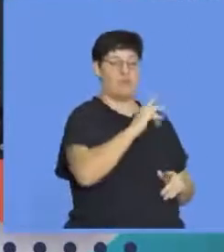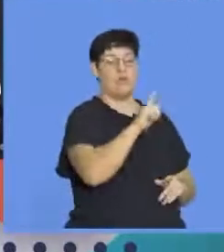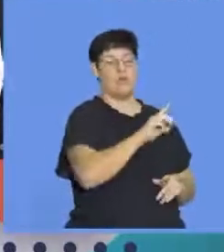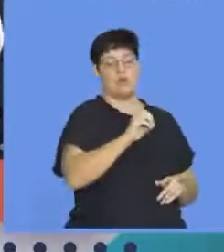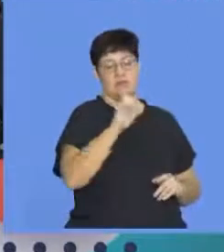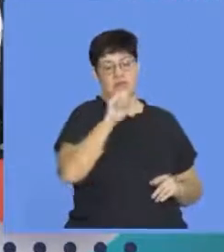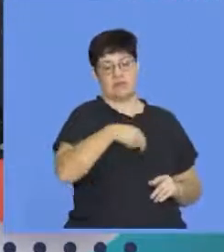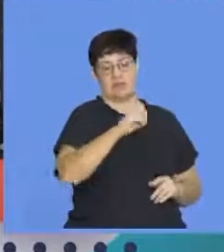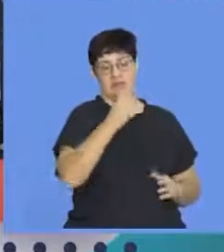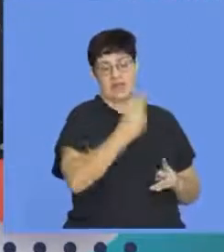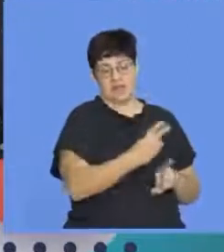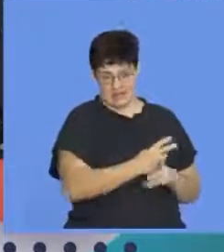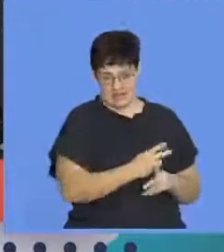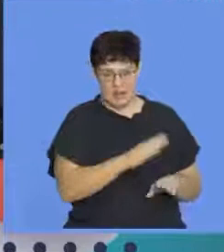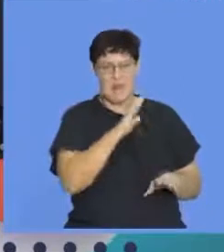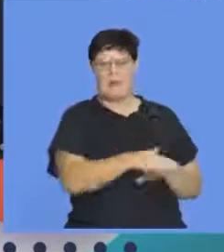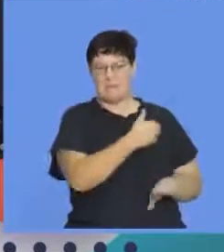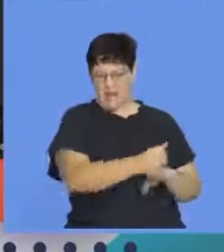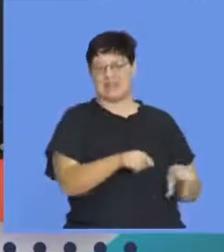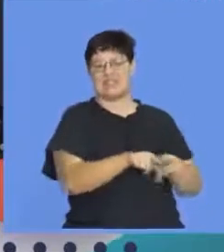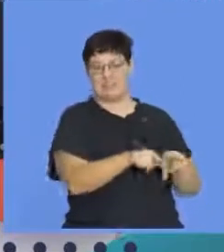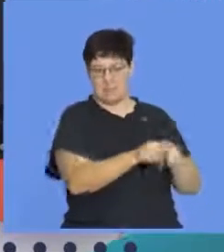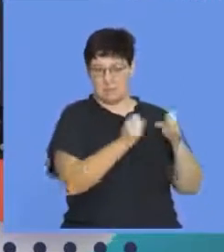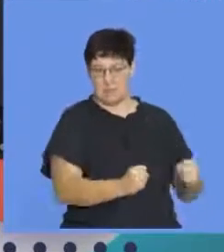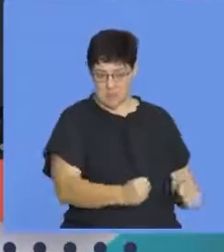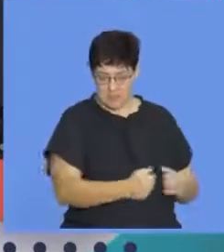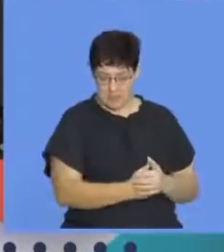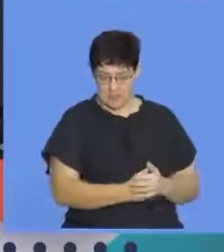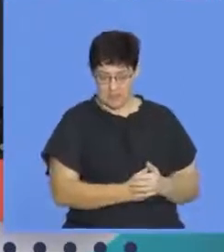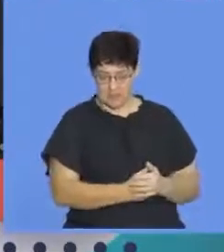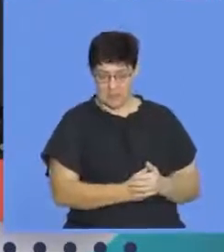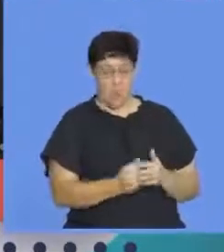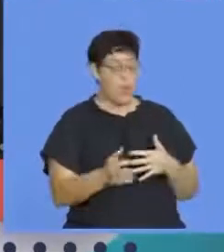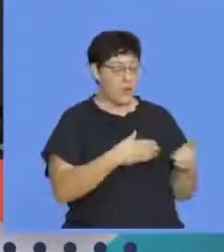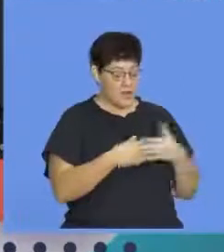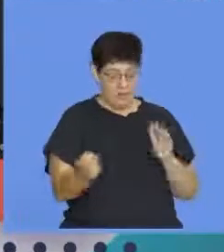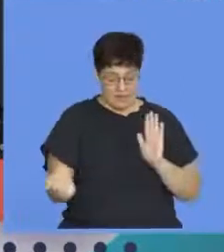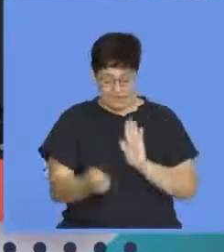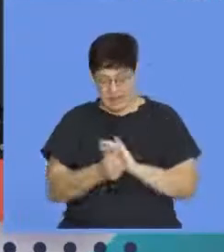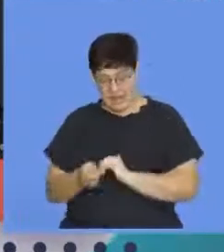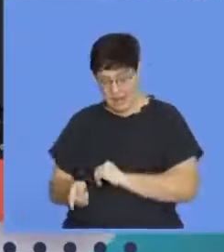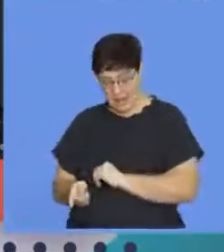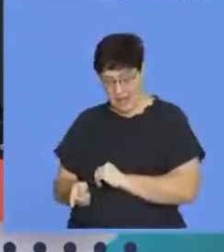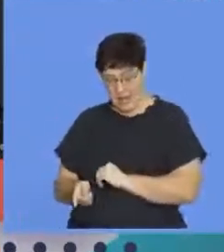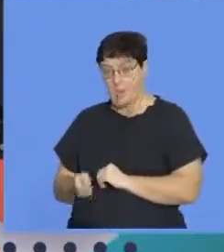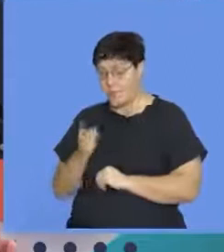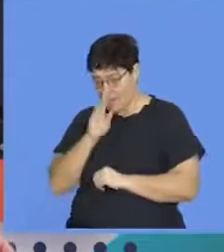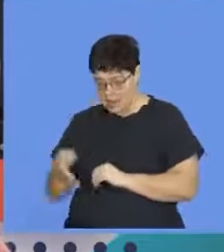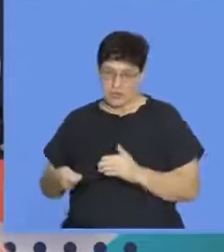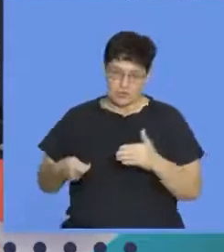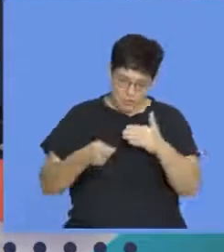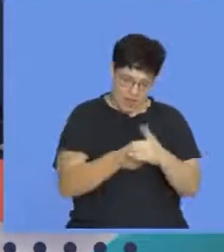stock. So obviously, guys, you can clearly see that whatever you have sold is what you need to